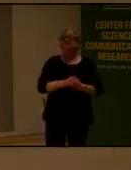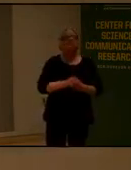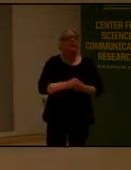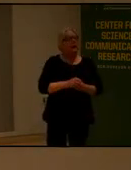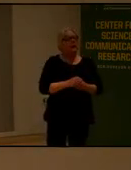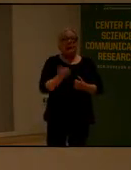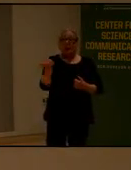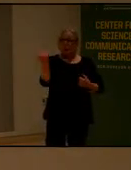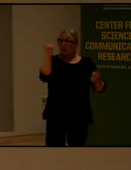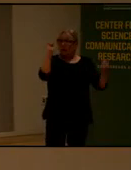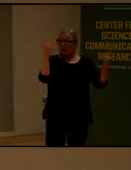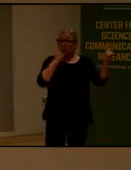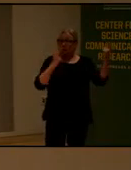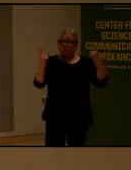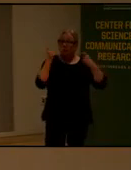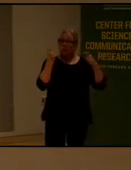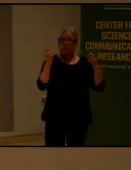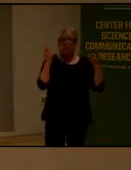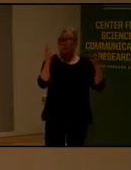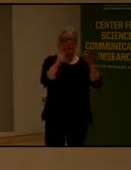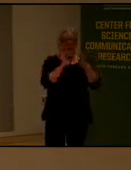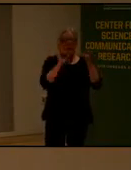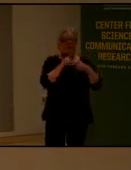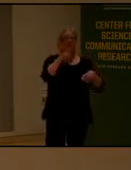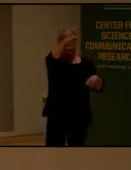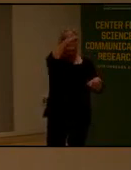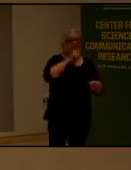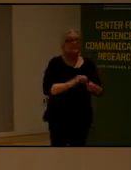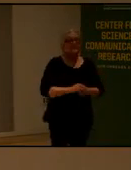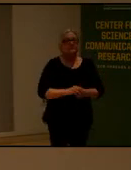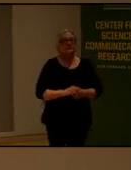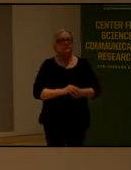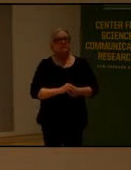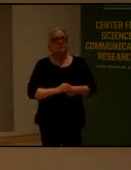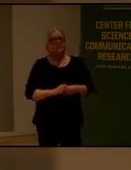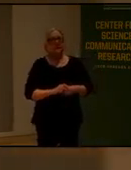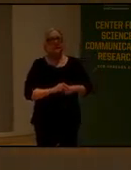any questions or comments or, yeah?